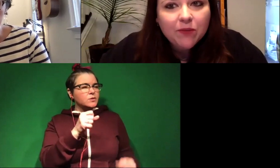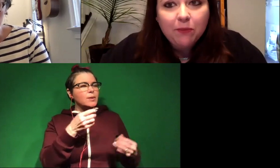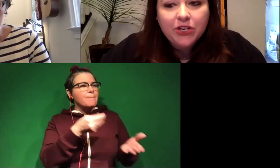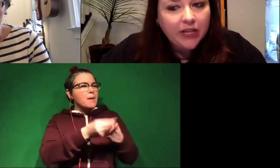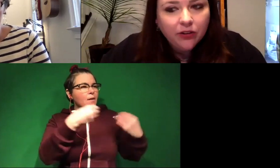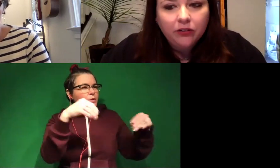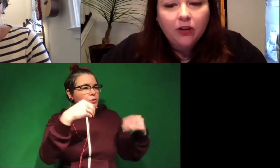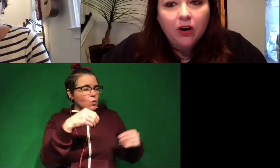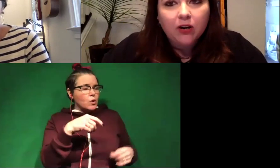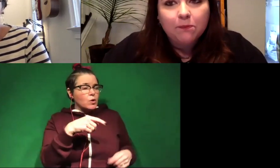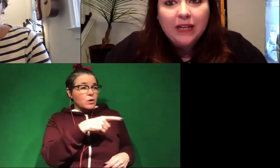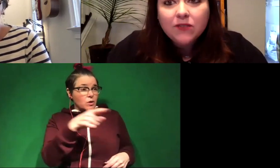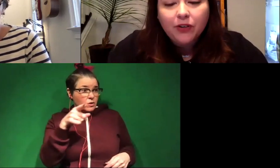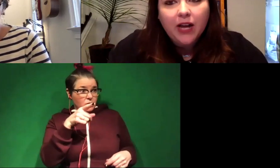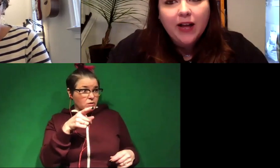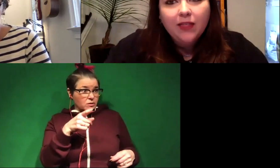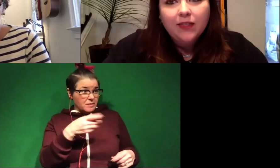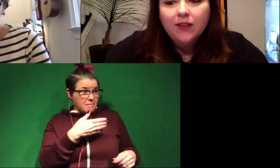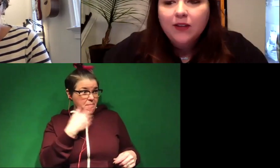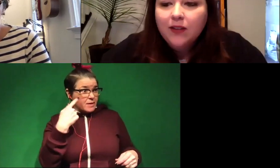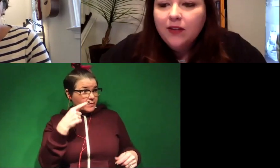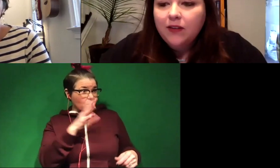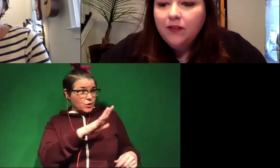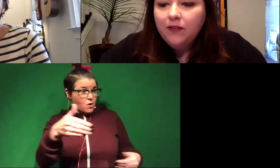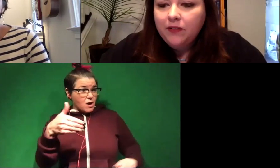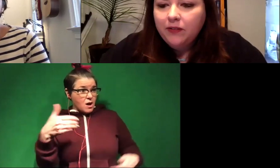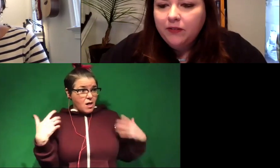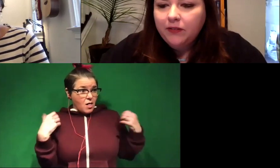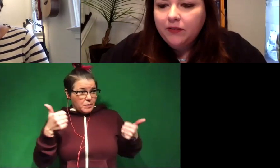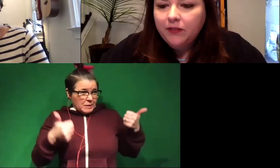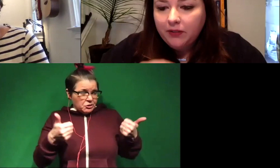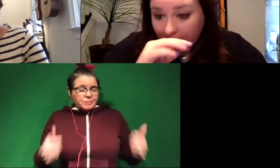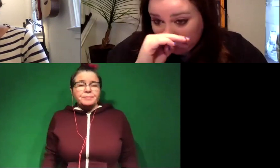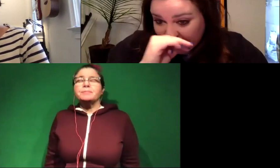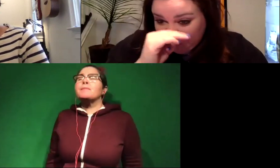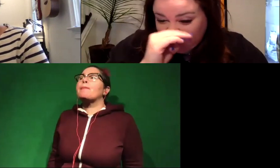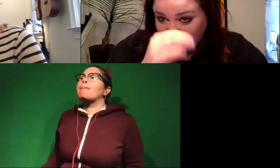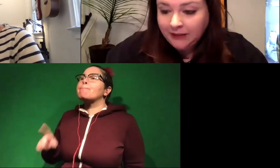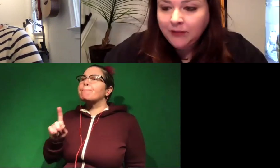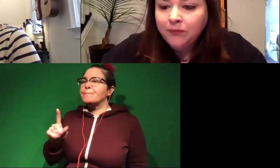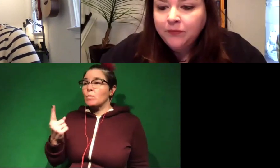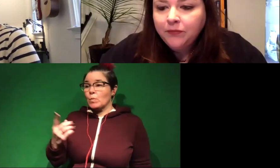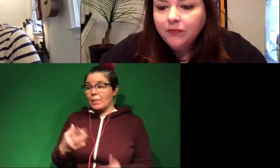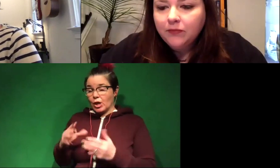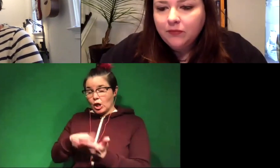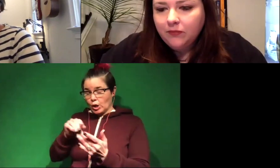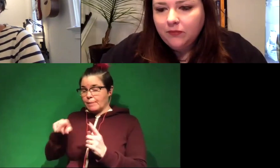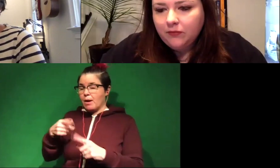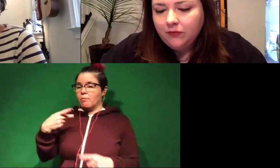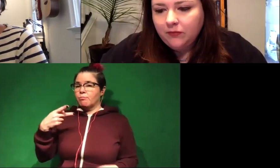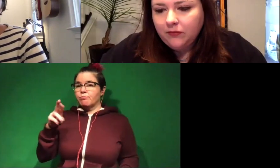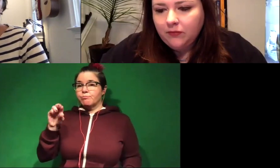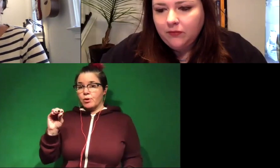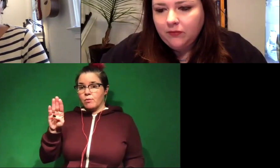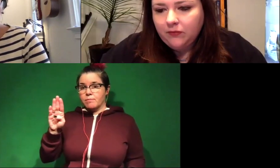any of them in particular are best for gut health? So one of the things that we've learned about probiotics is